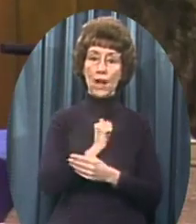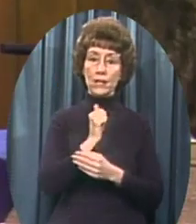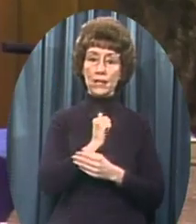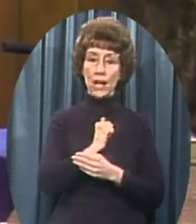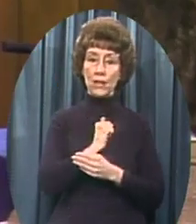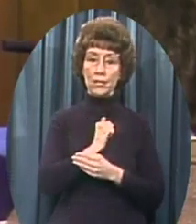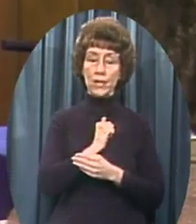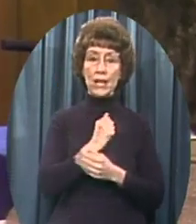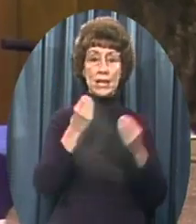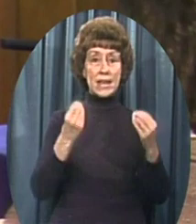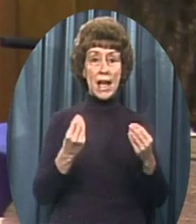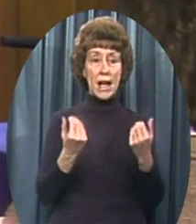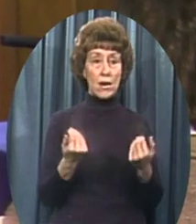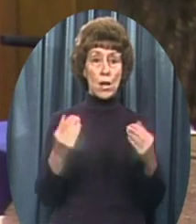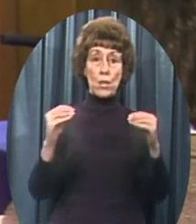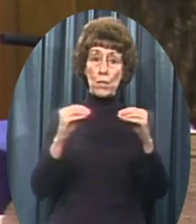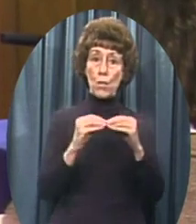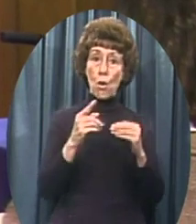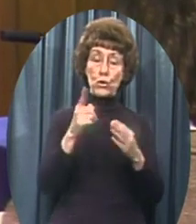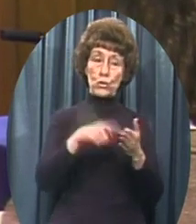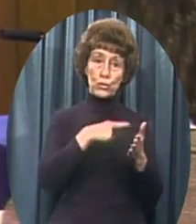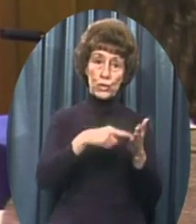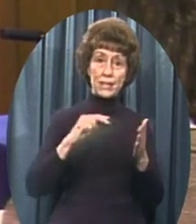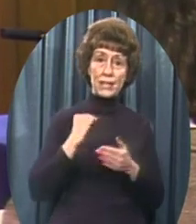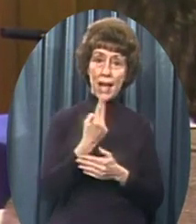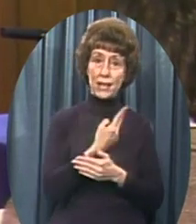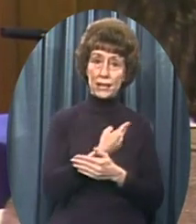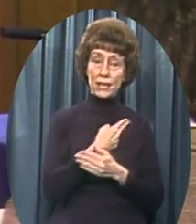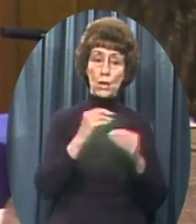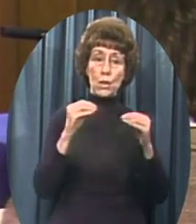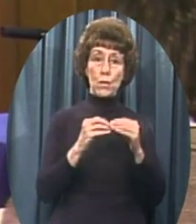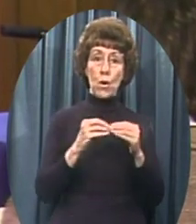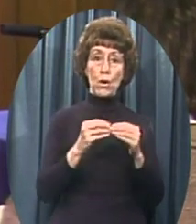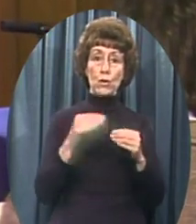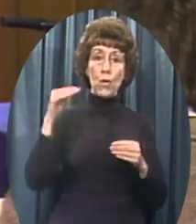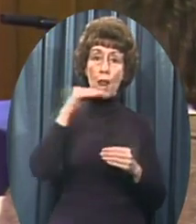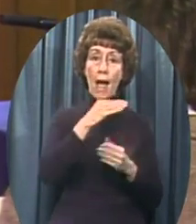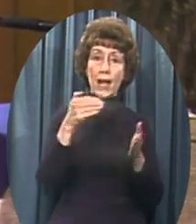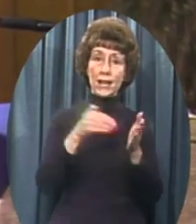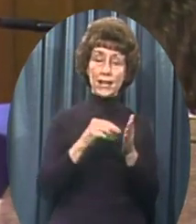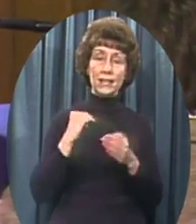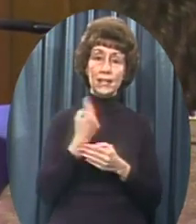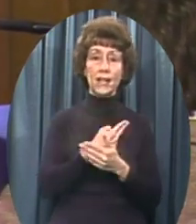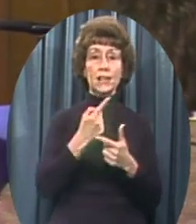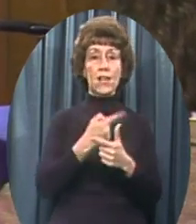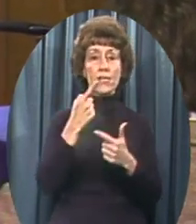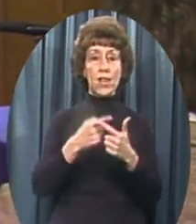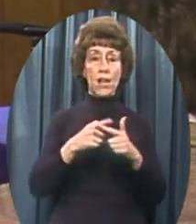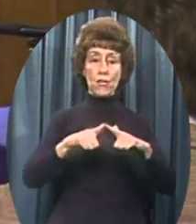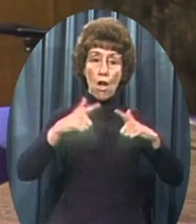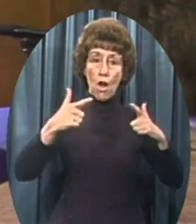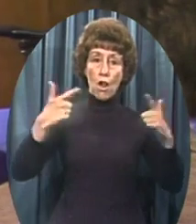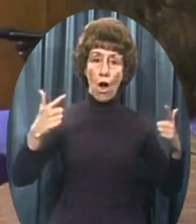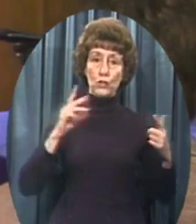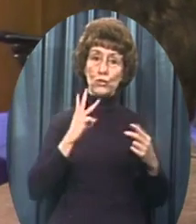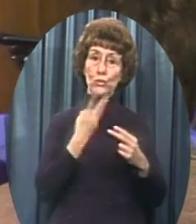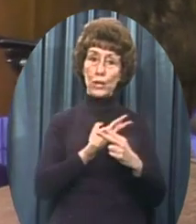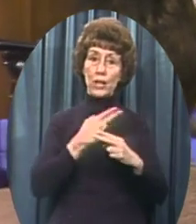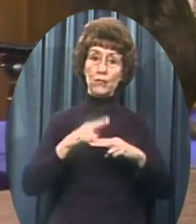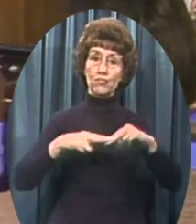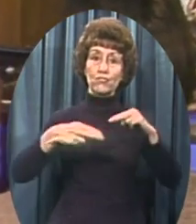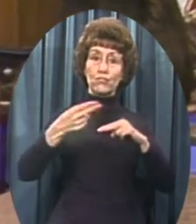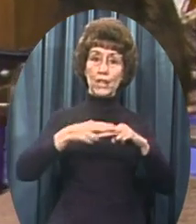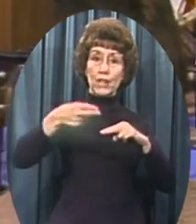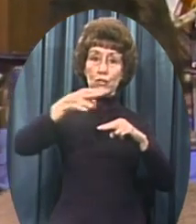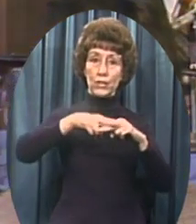and the more you criticize us and the more you lie about us, the larger we get. And that happens to be the role that we play today. We're the